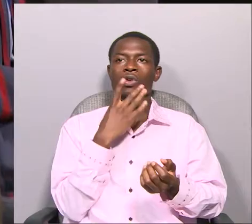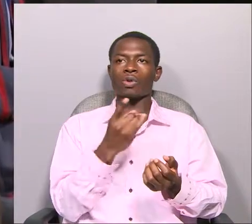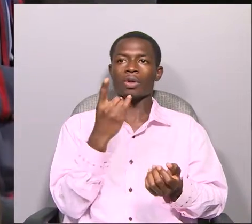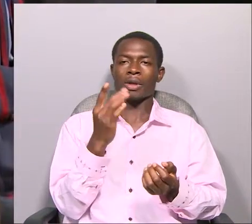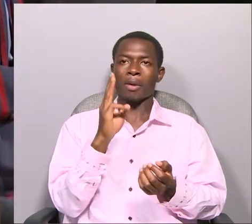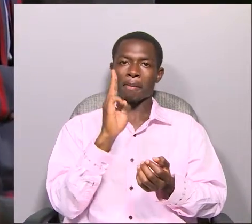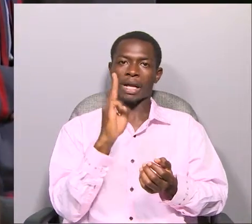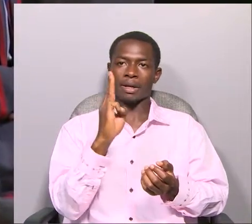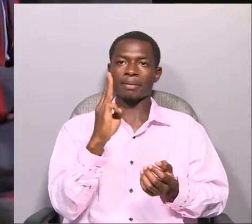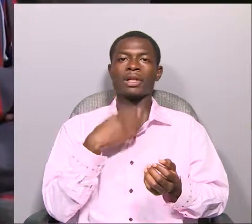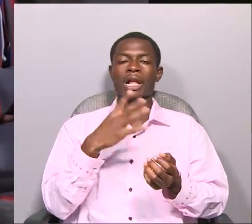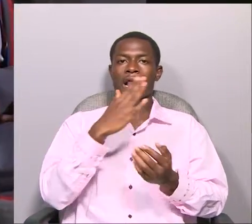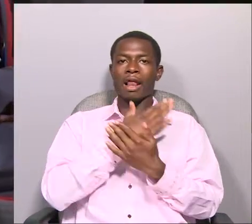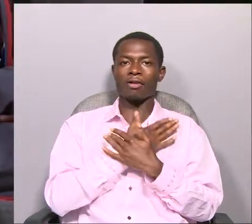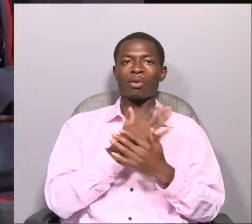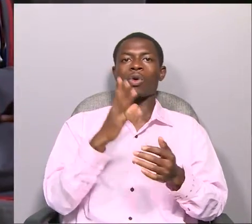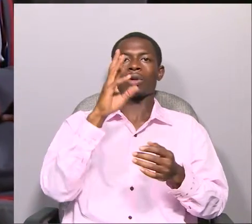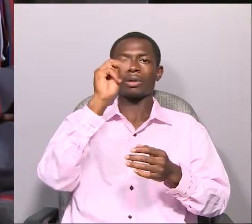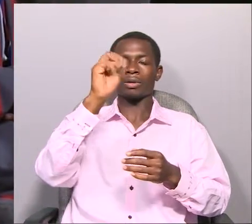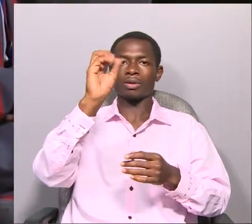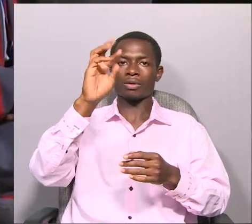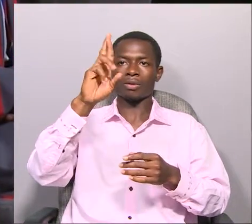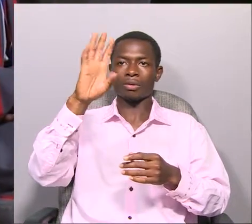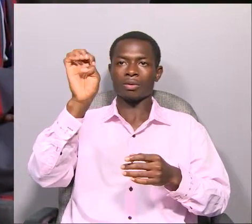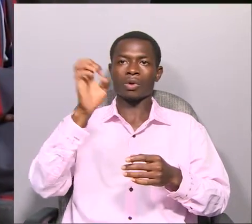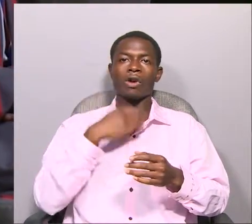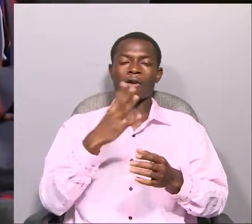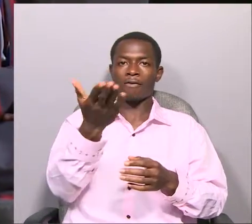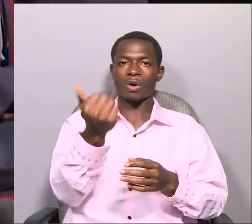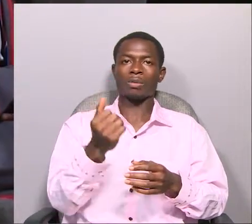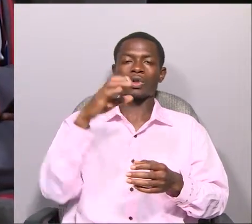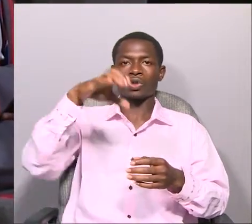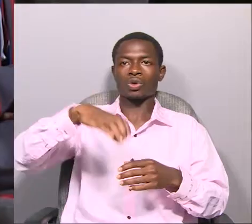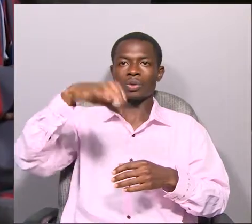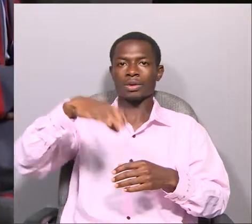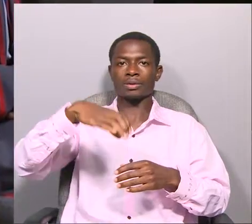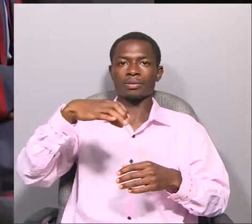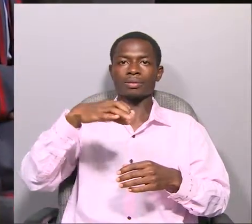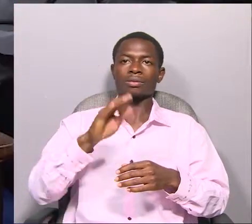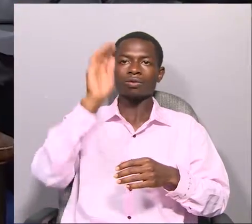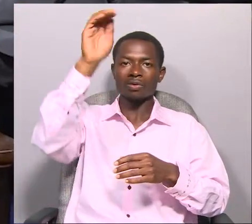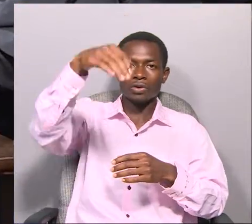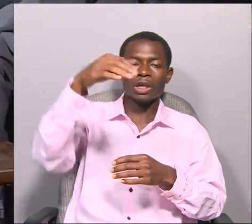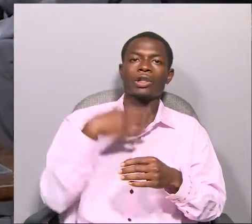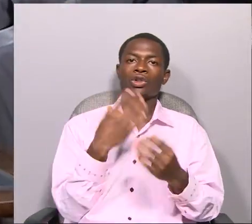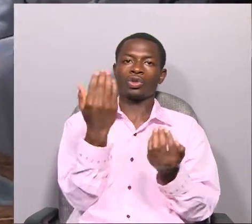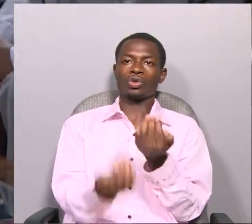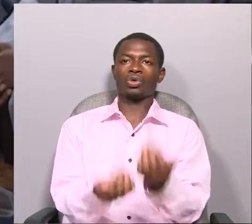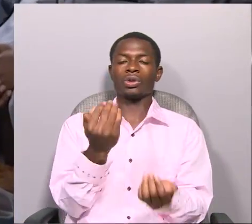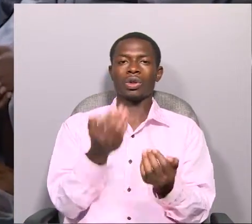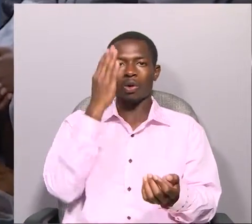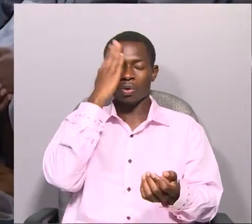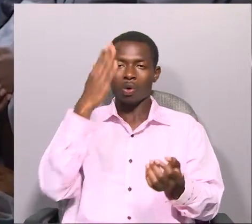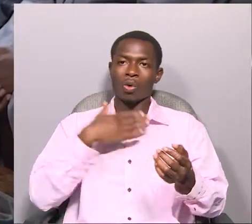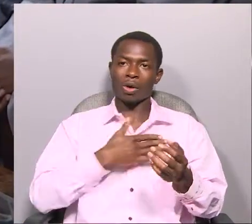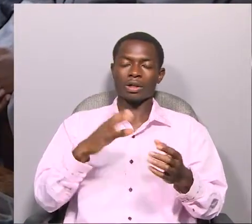Honorable Lovemore Tapfumane, also a counselor all the way from Chitungwiza. Behind them are children drawn from all walks of life,